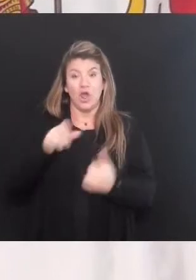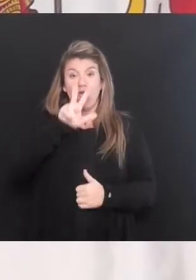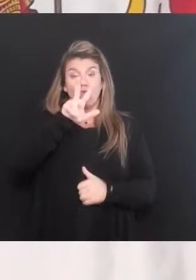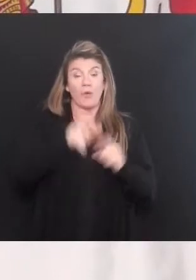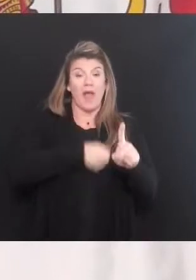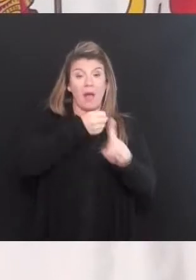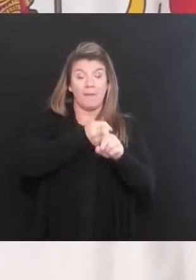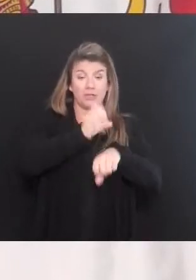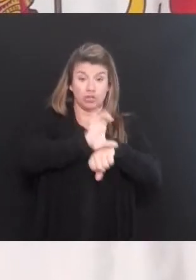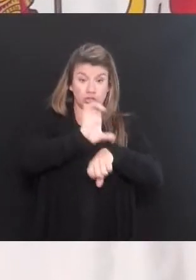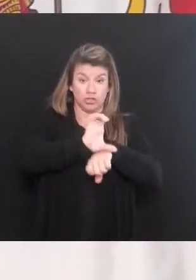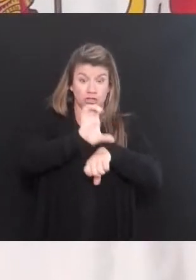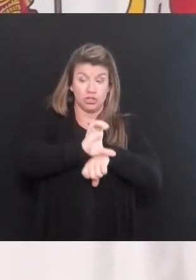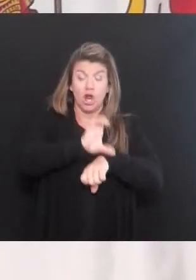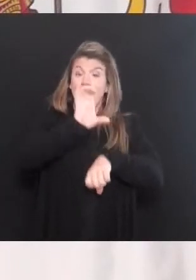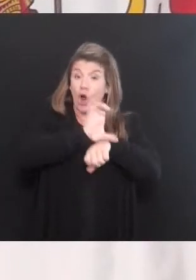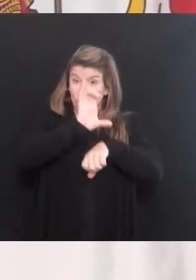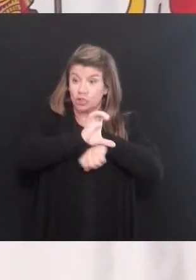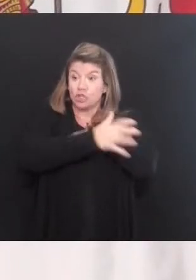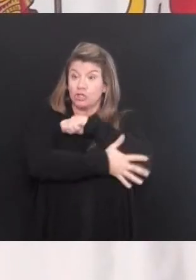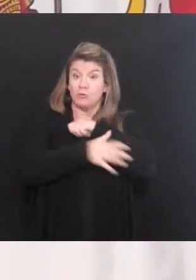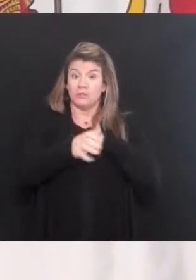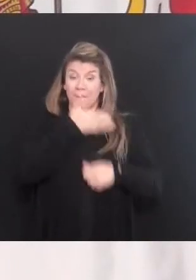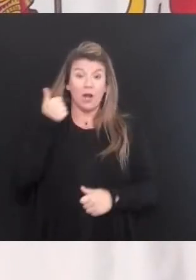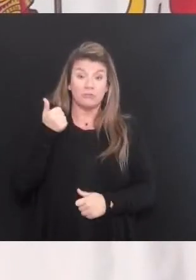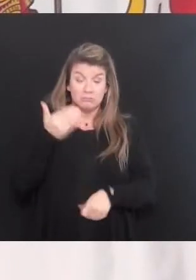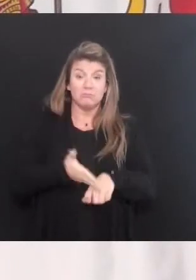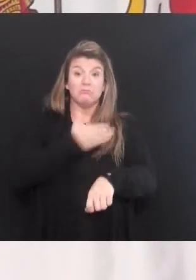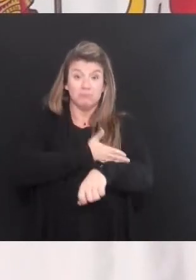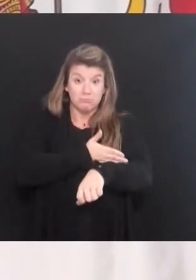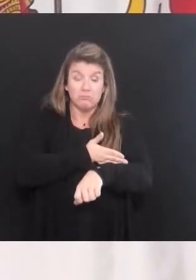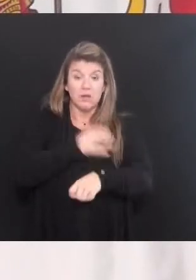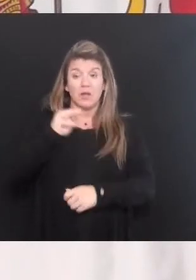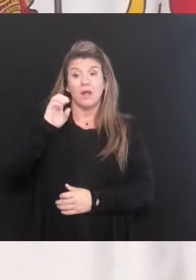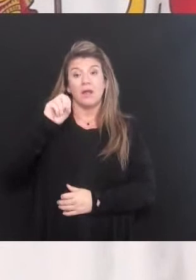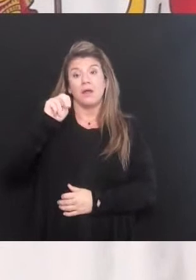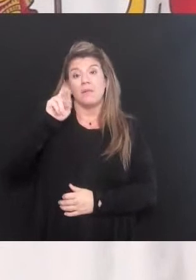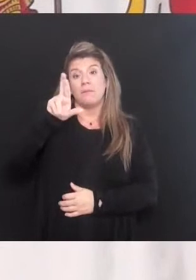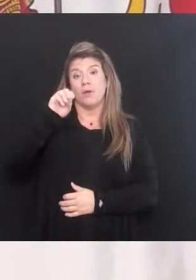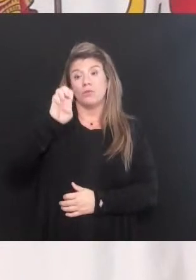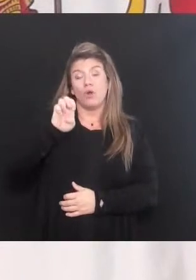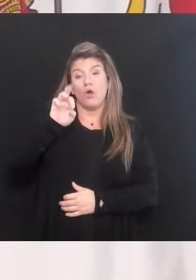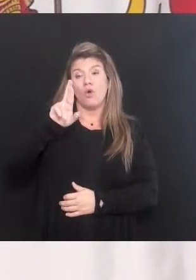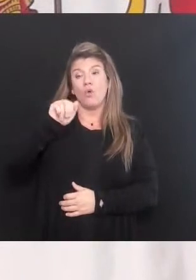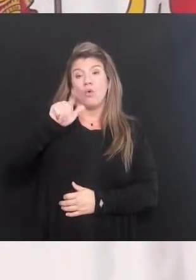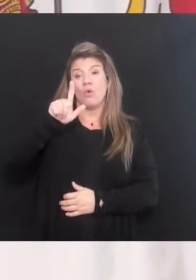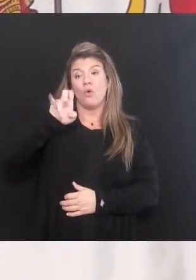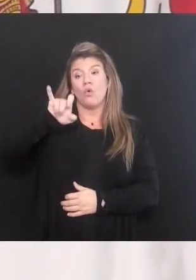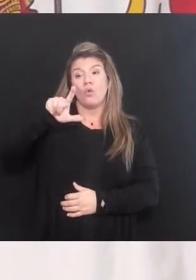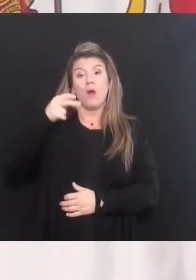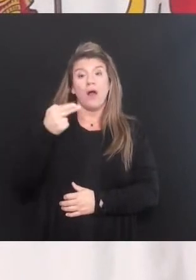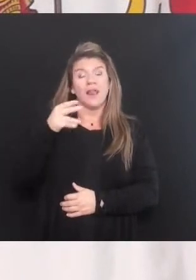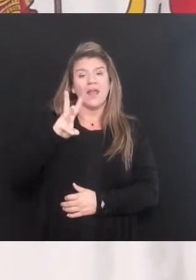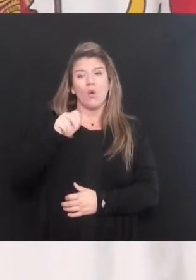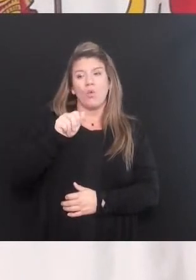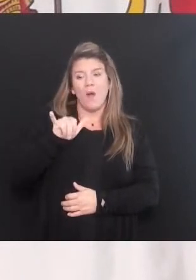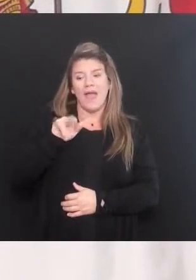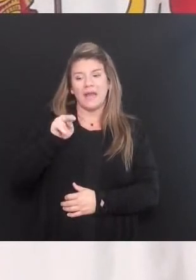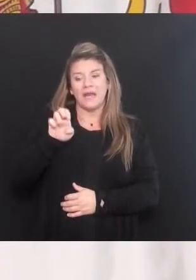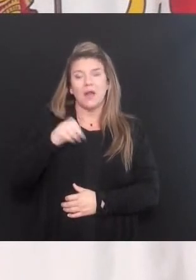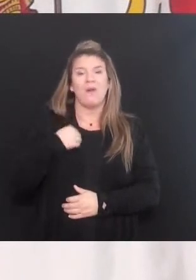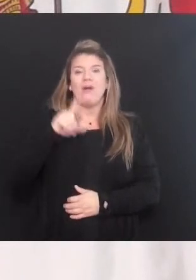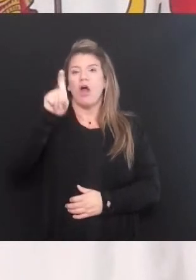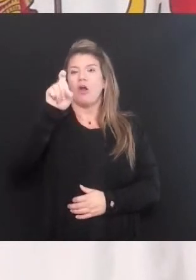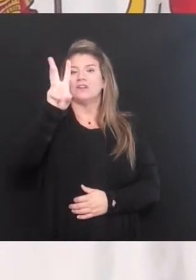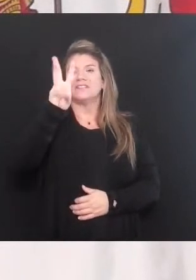outbreaks in our church community. Our church community has done better. That's Monroe, Raleigh, and Wayne counties. We have 164